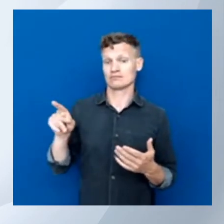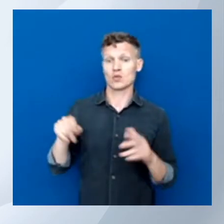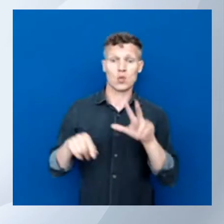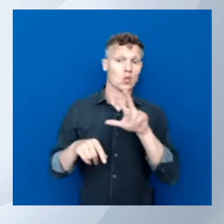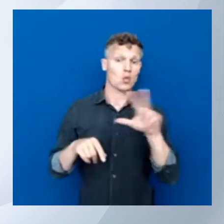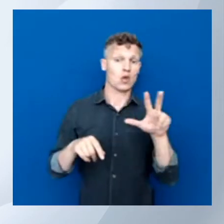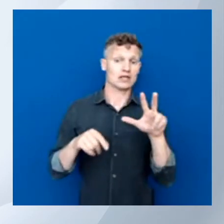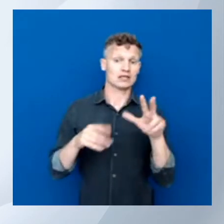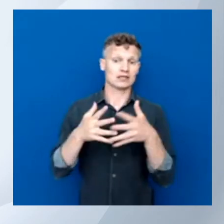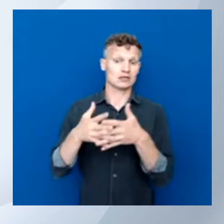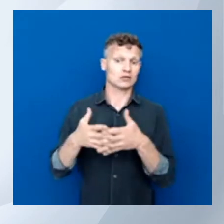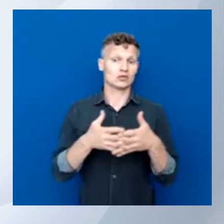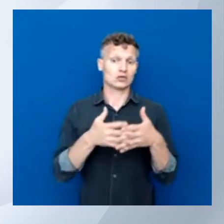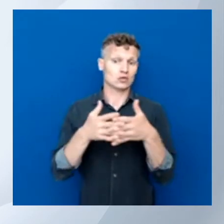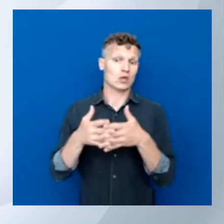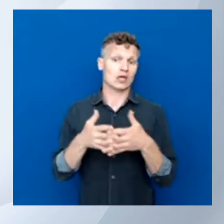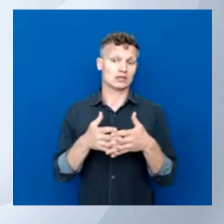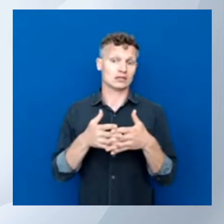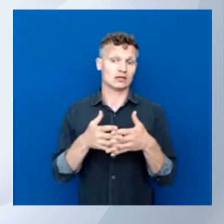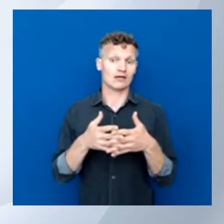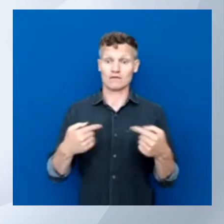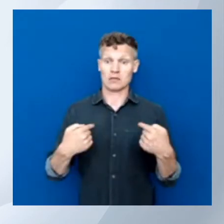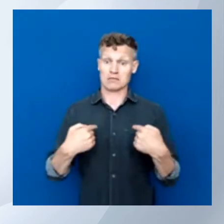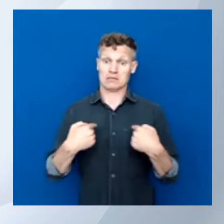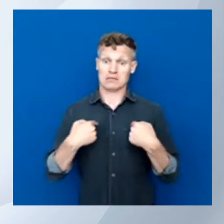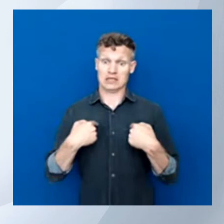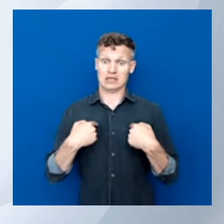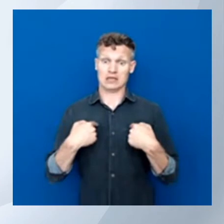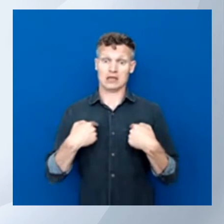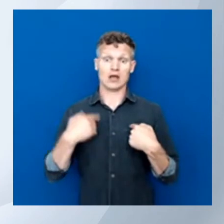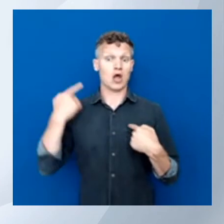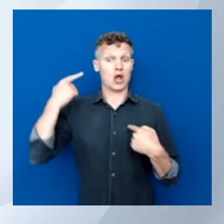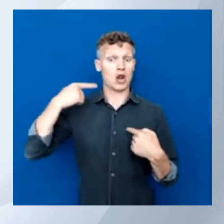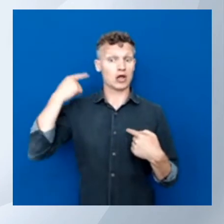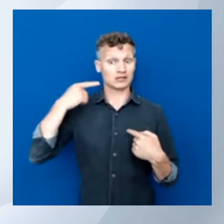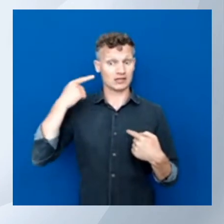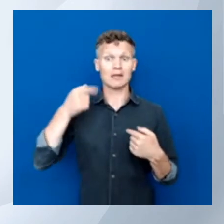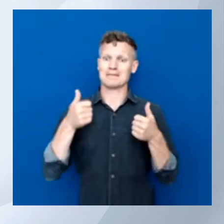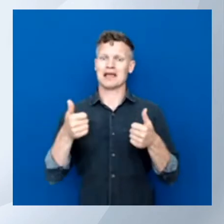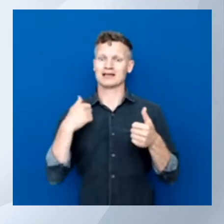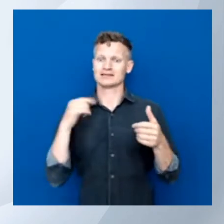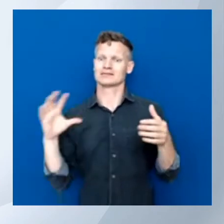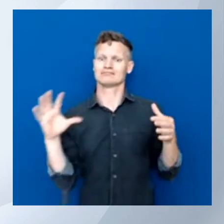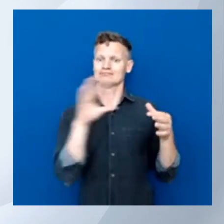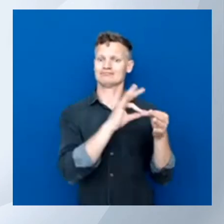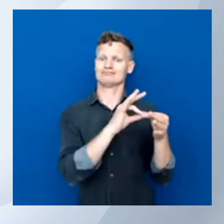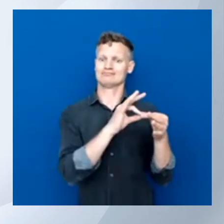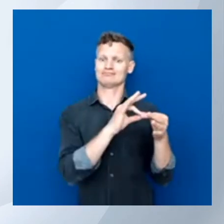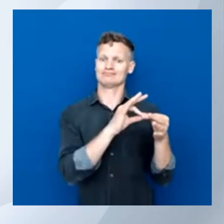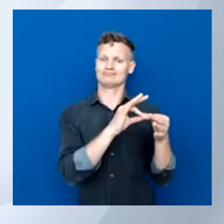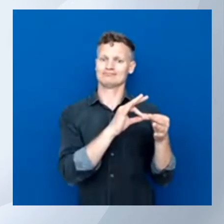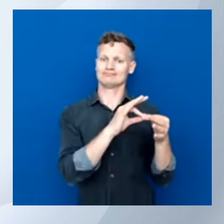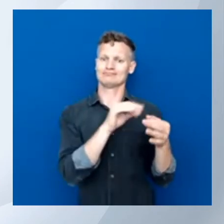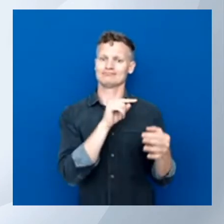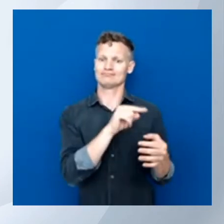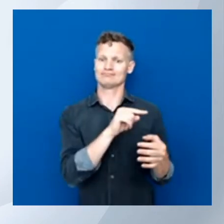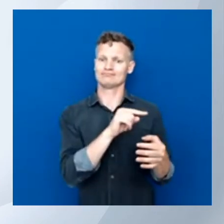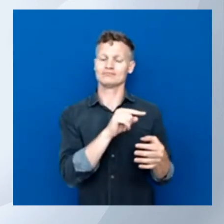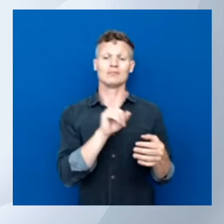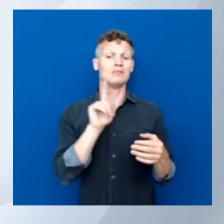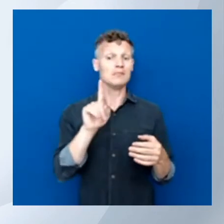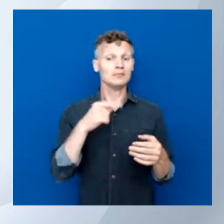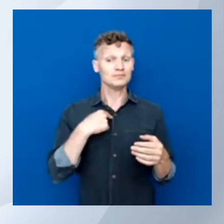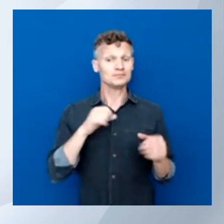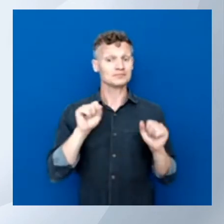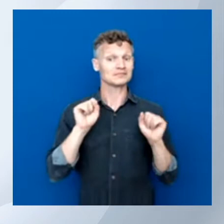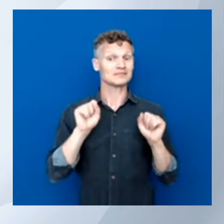most performant place to be serving from. However, I could do something a bit cheeky, and I could go into my West